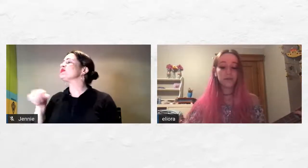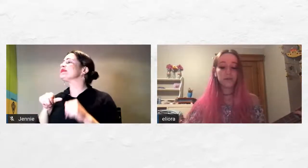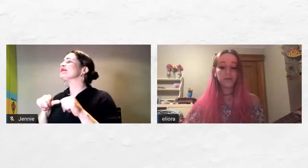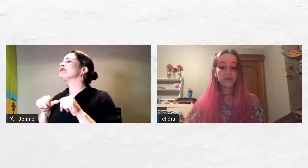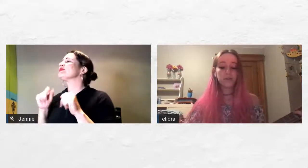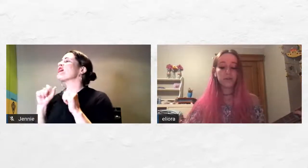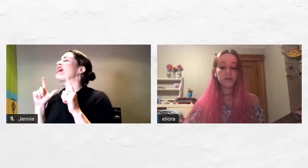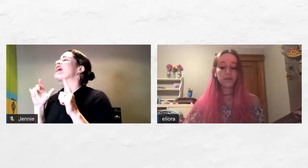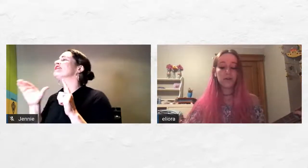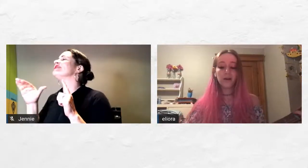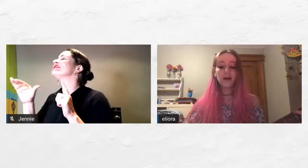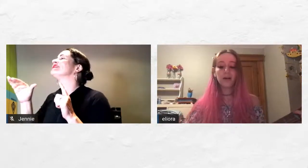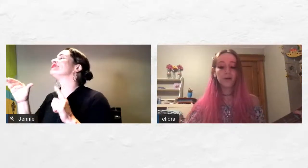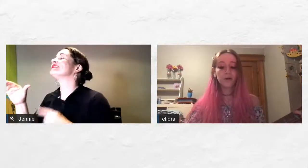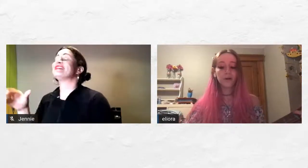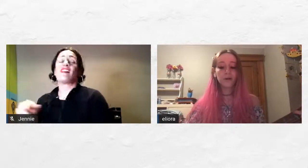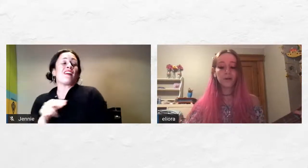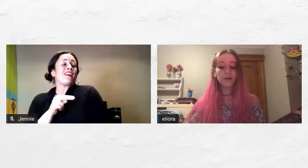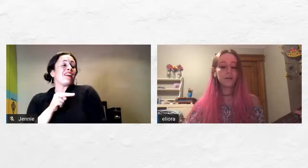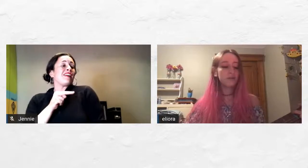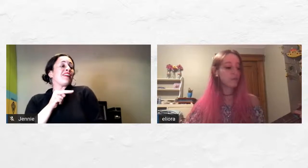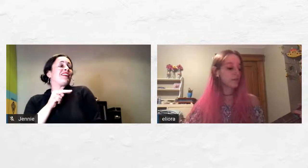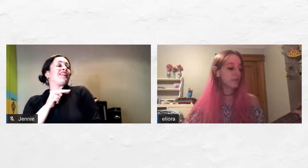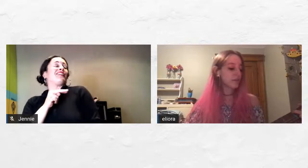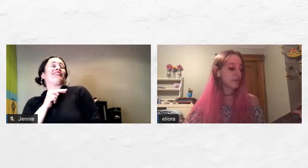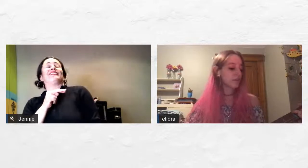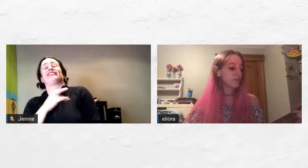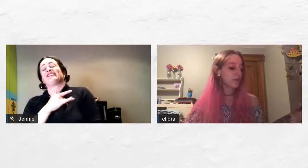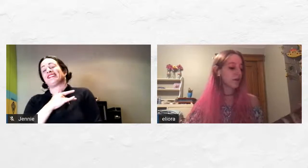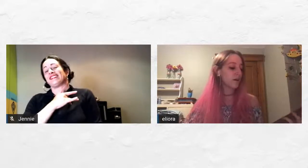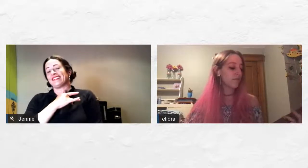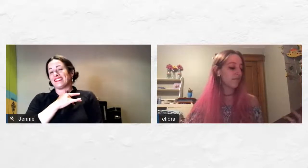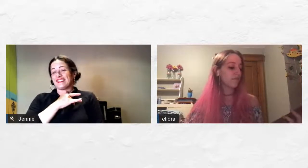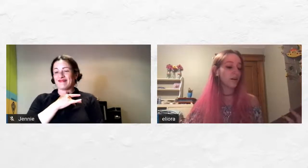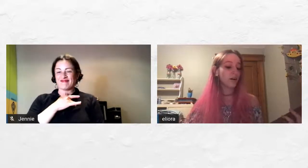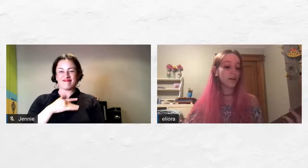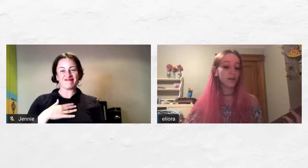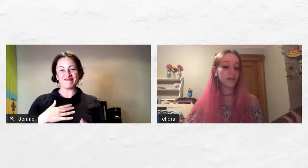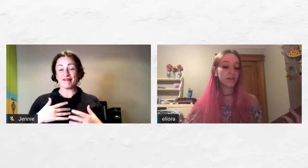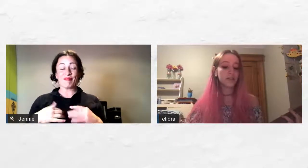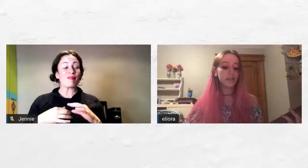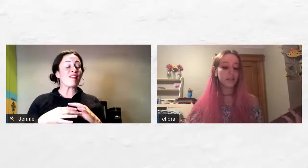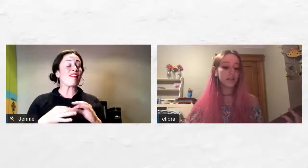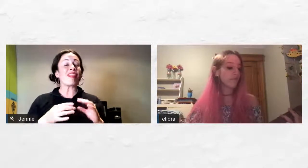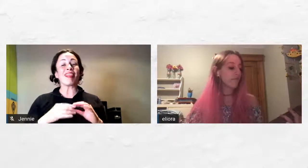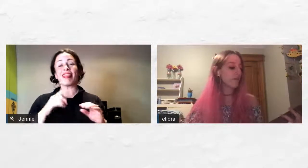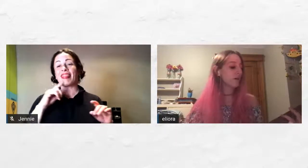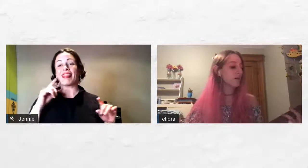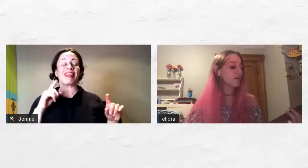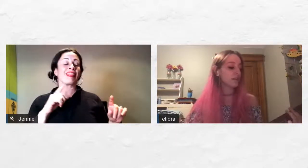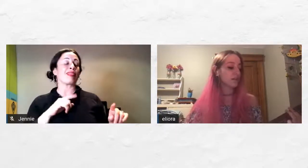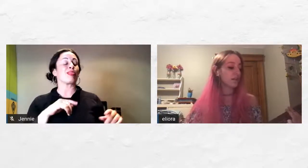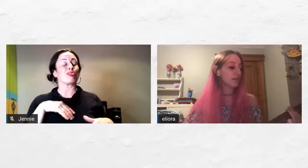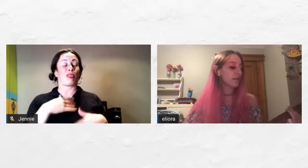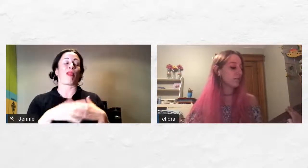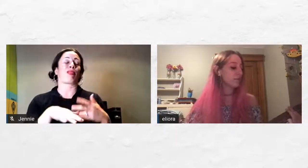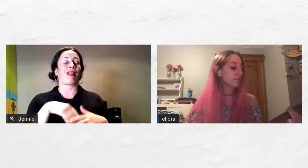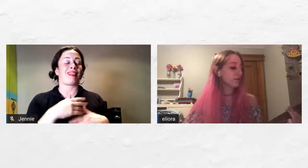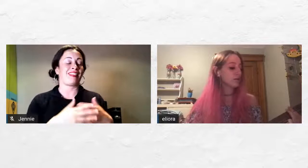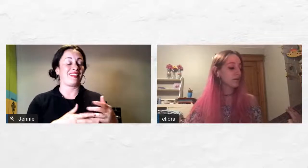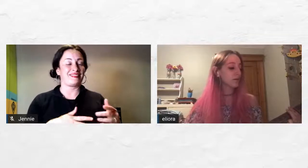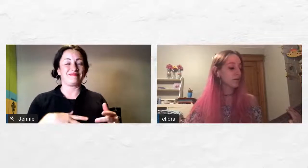Trip over my words, I think I'm gonna fall in deep, fall in